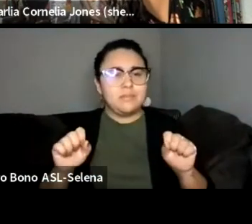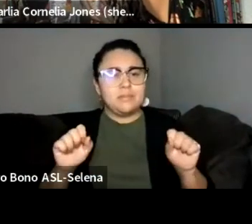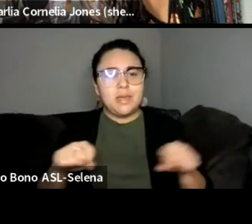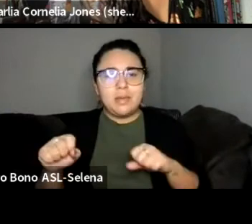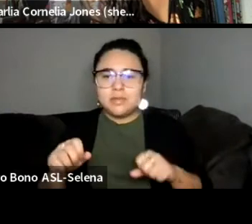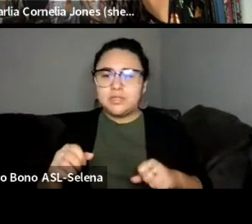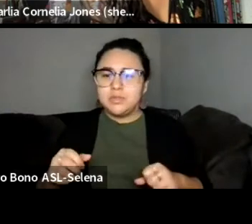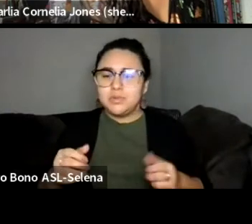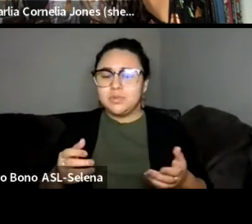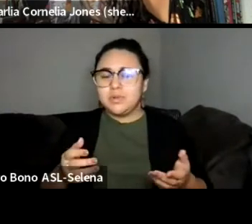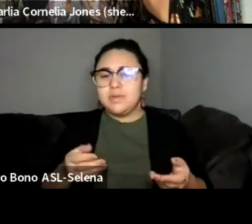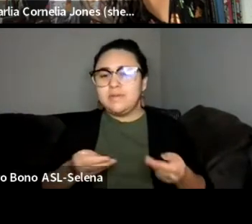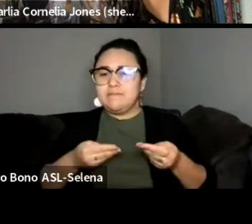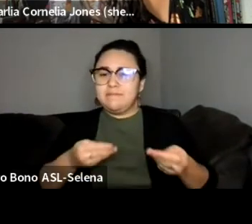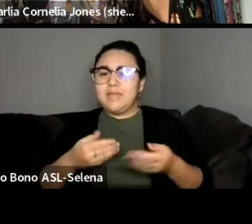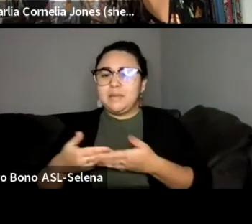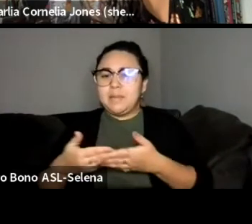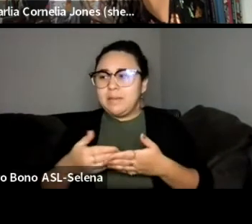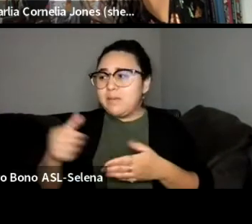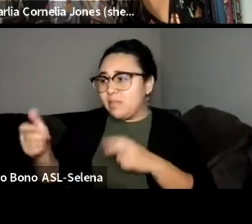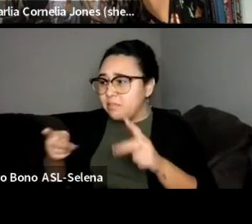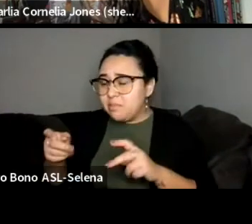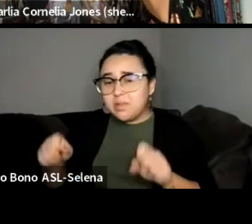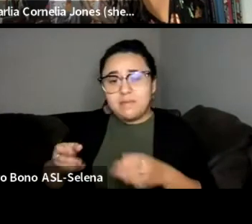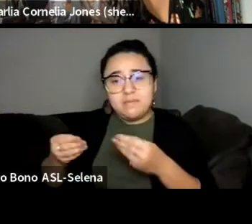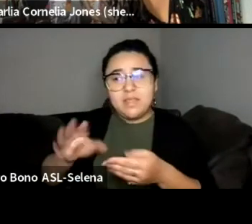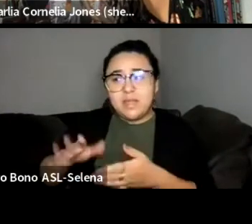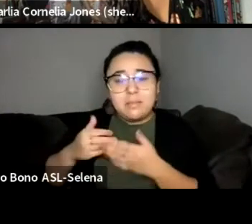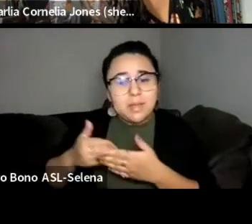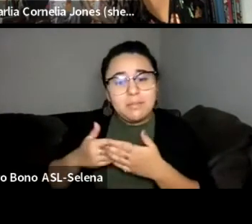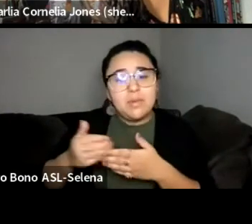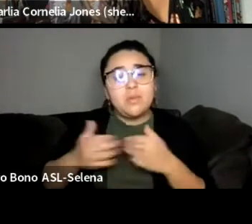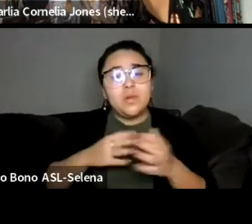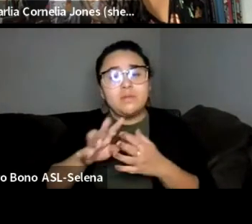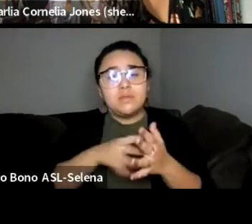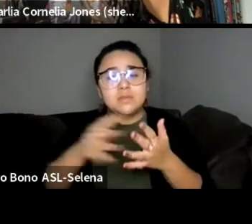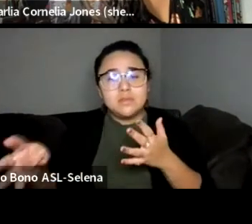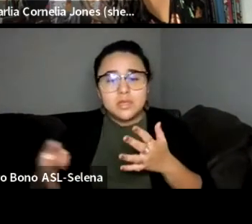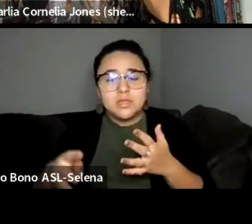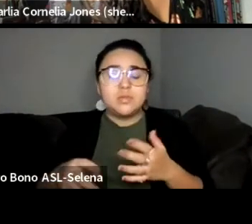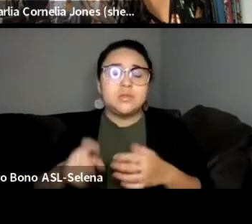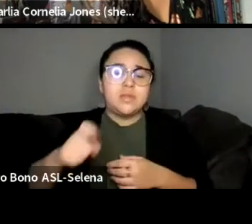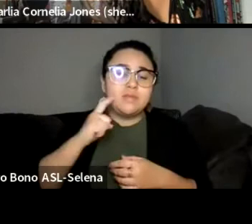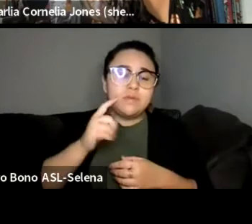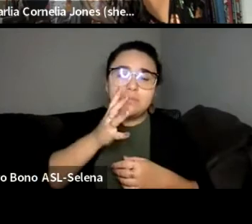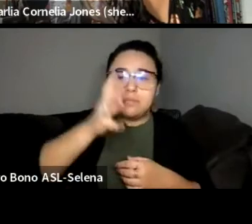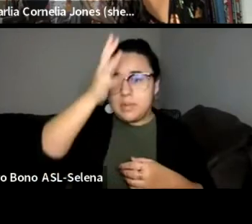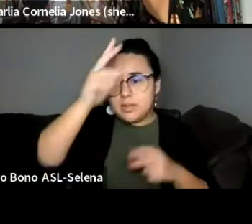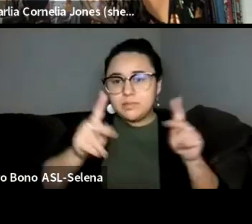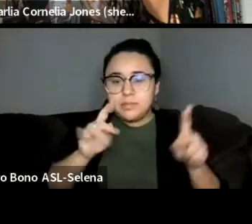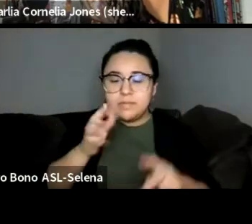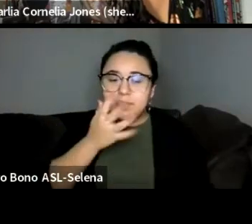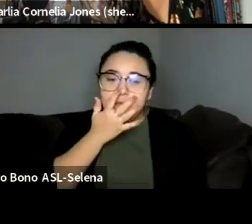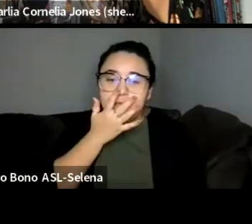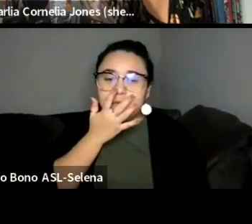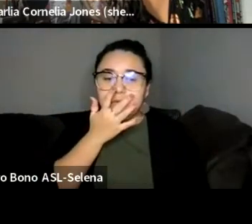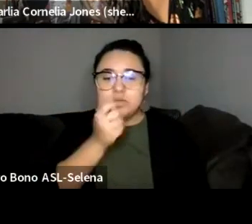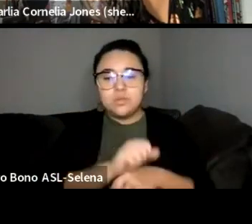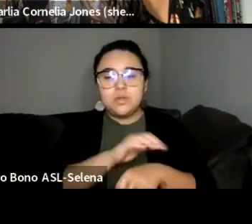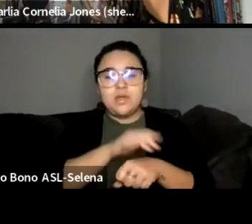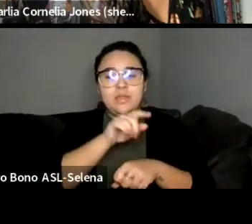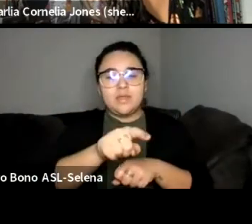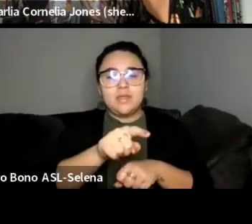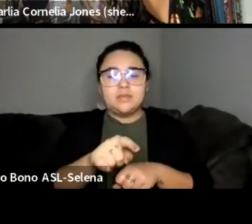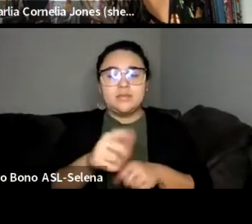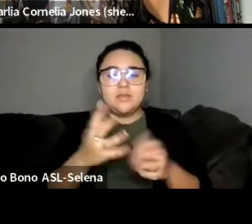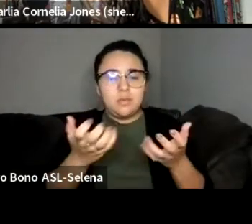and I want whatever schedule we need for parents and people of color to be able to work on this. And I want, you know, childcare paid for